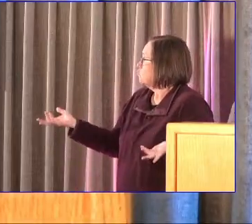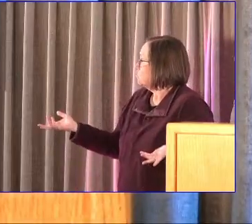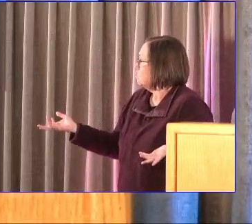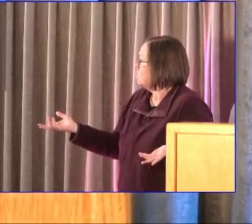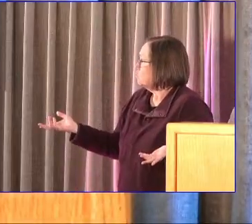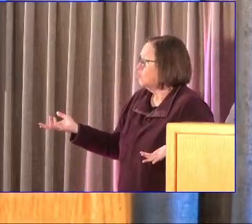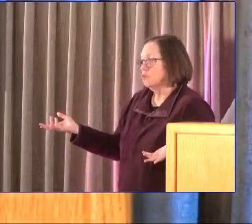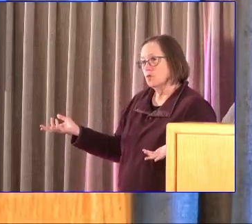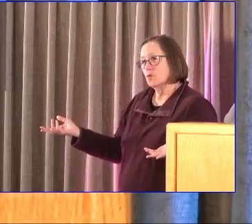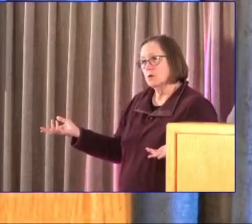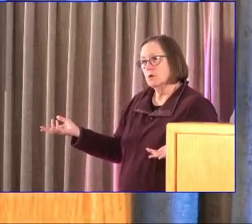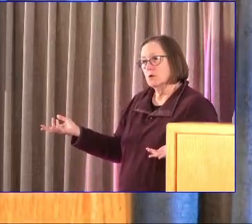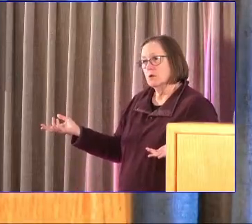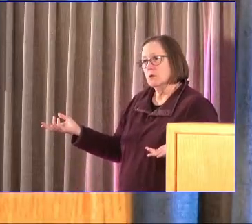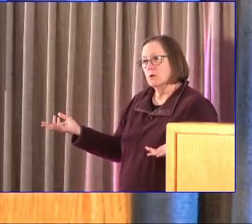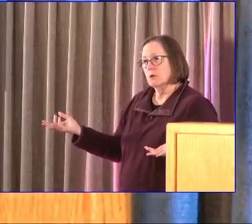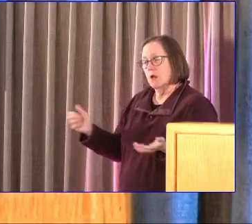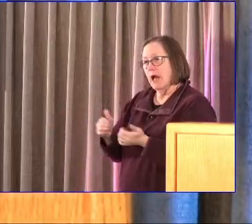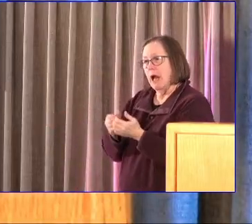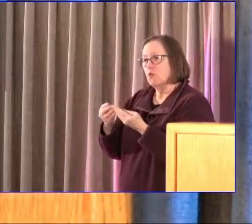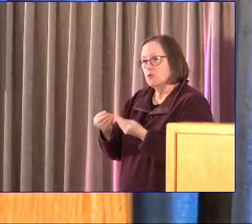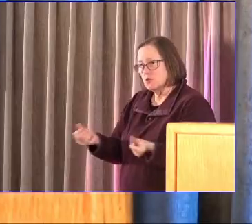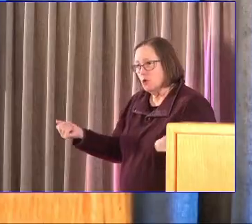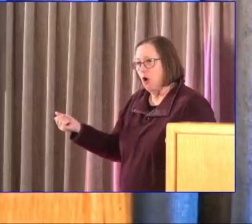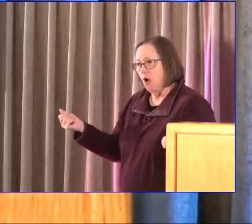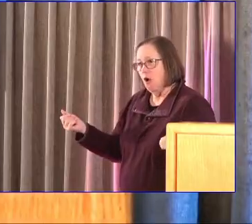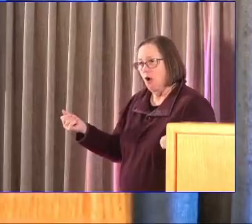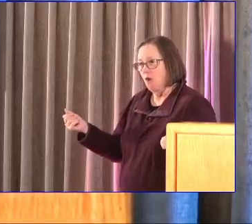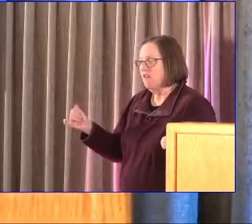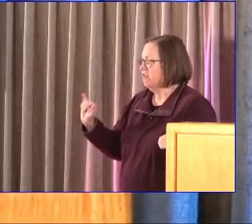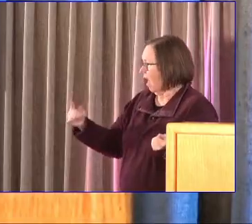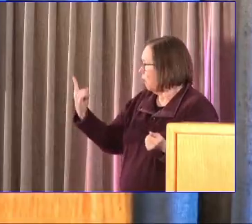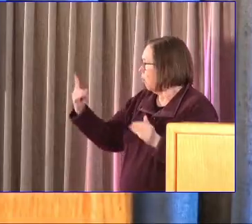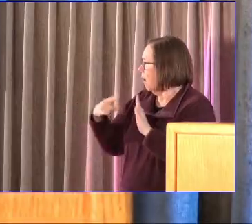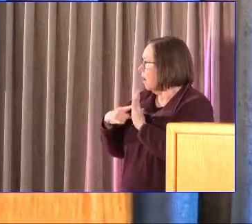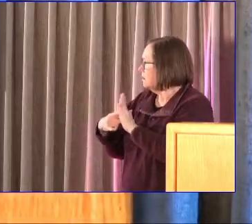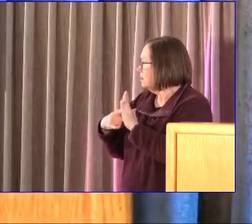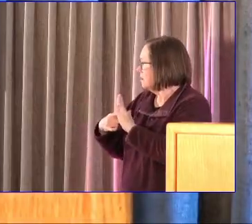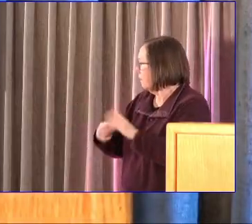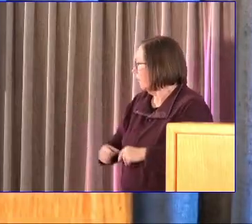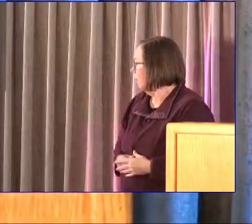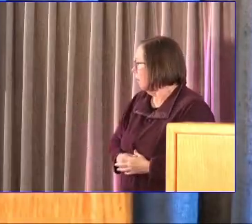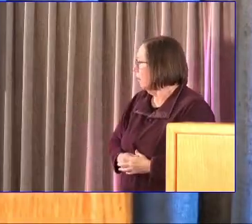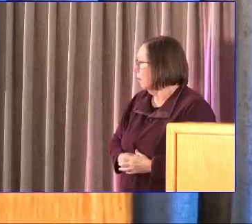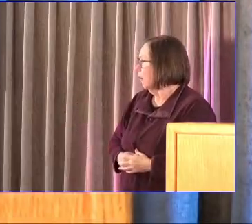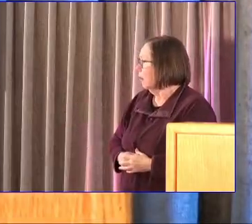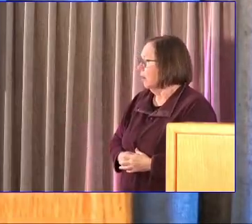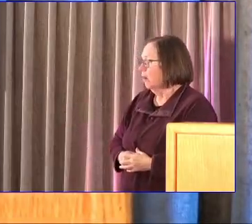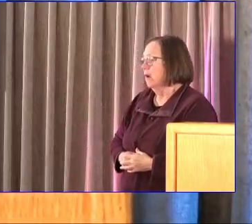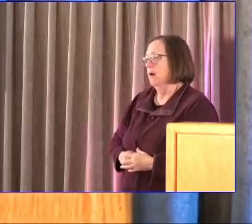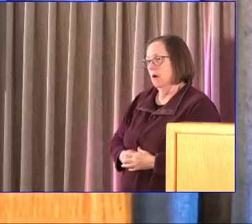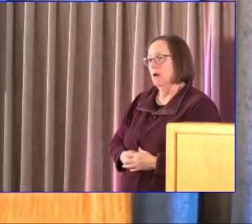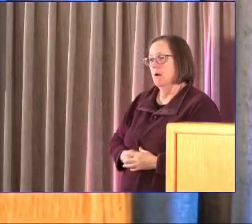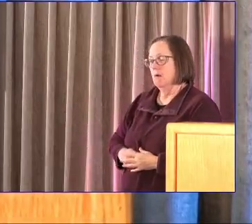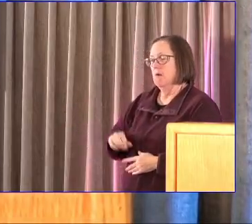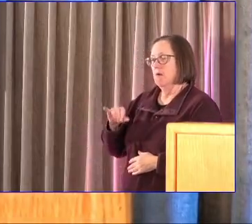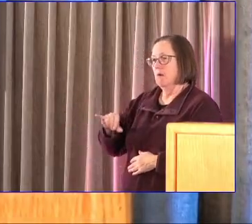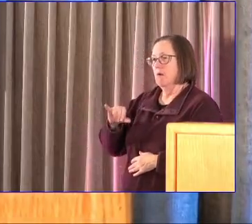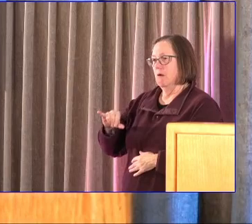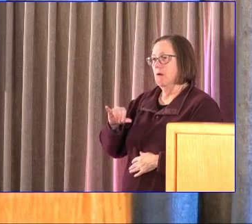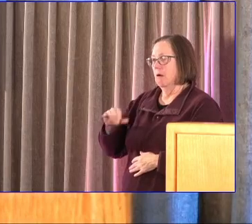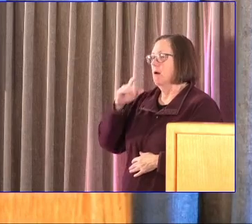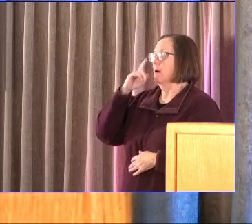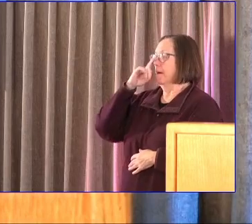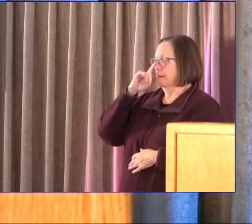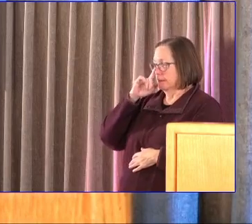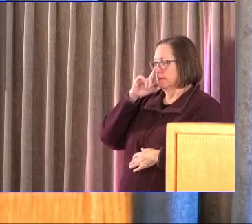like, yes, we're talking about physical and psychological safety, but this particular matter that affects me and my community isn't being addressed. And so